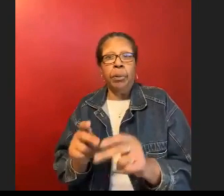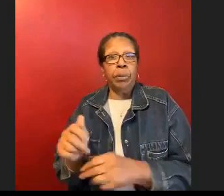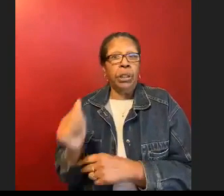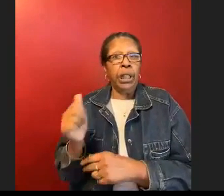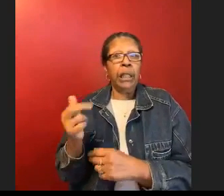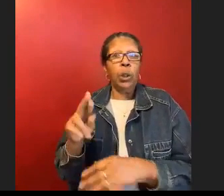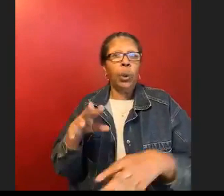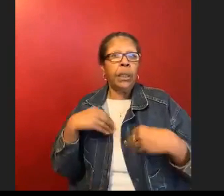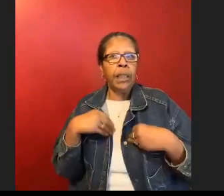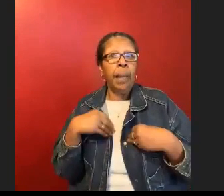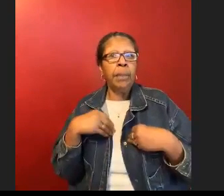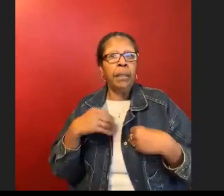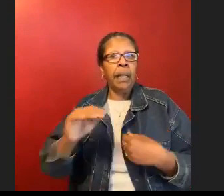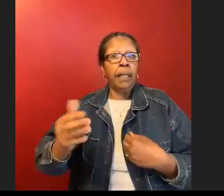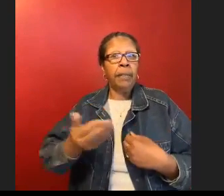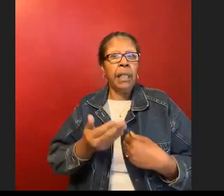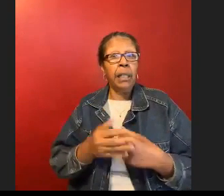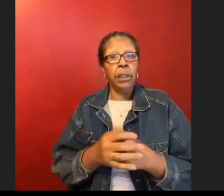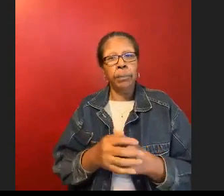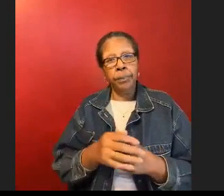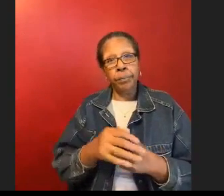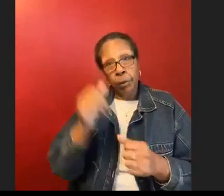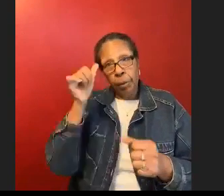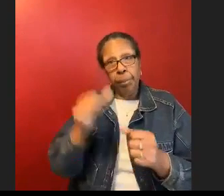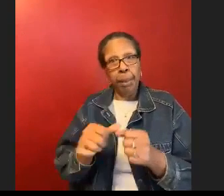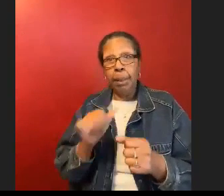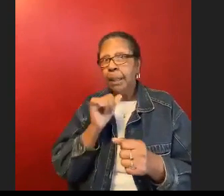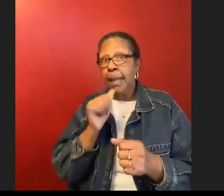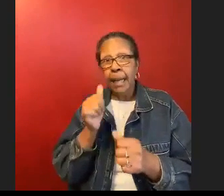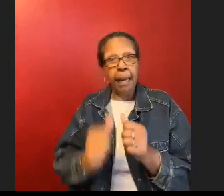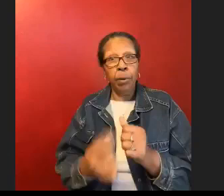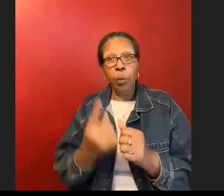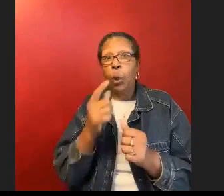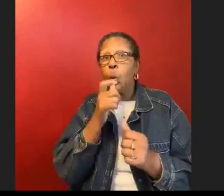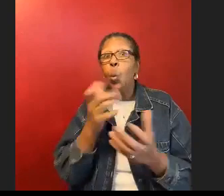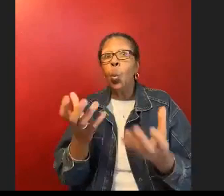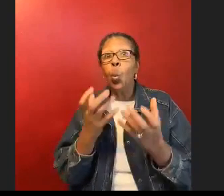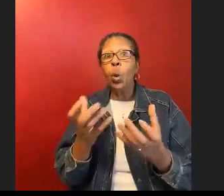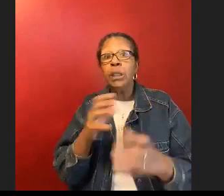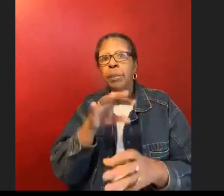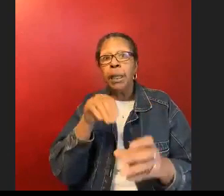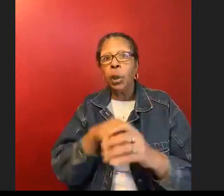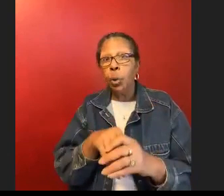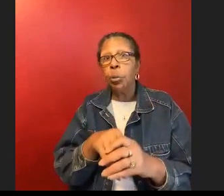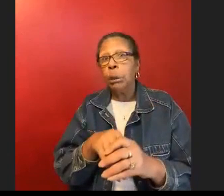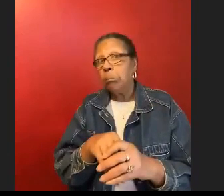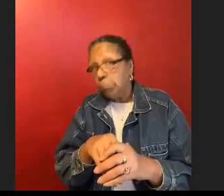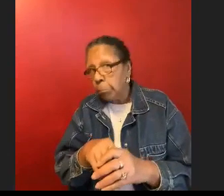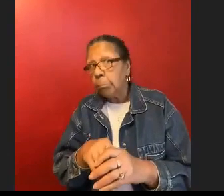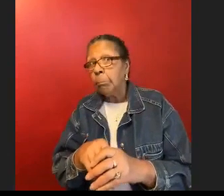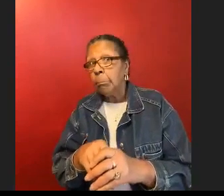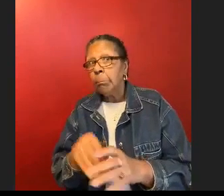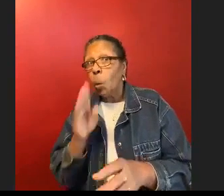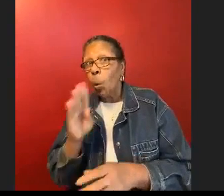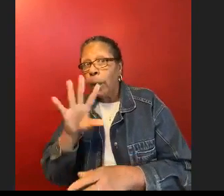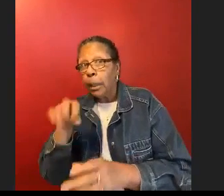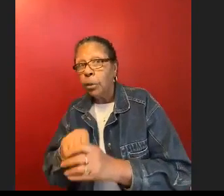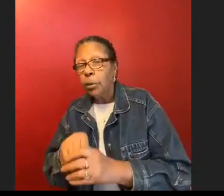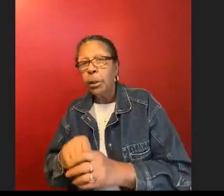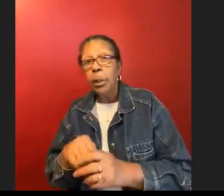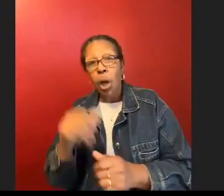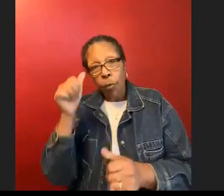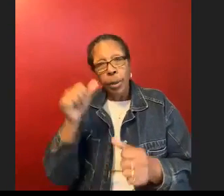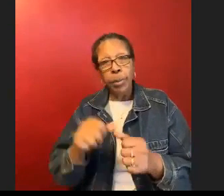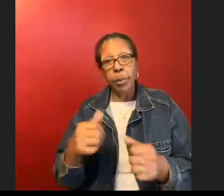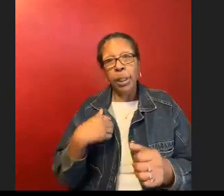the invitation. Because remember, not everyone who wanted to be a part of this became a part of it. Remember the young man that said, well, let me go